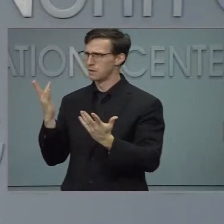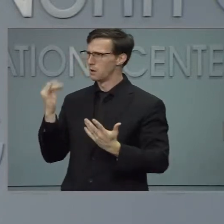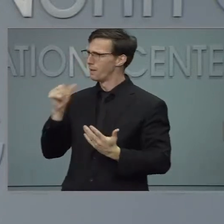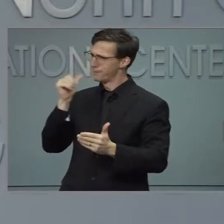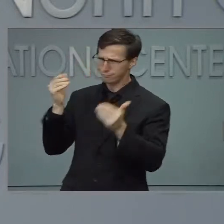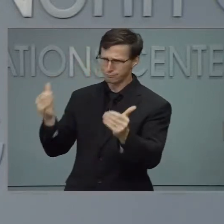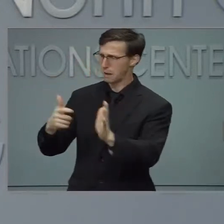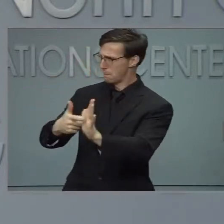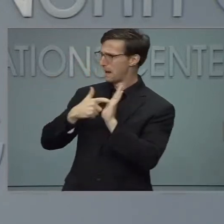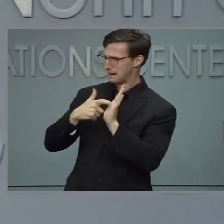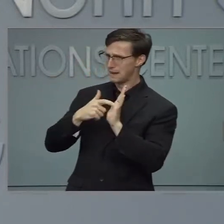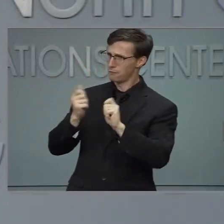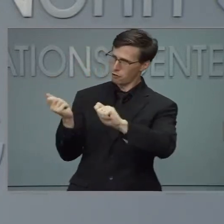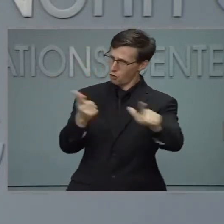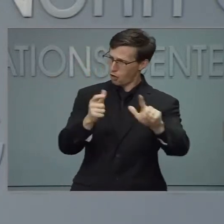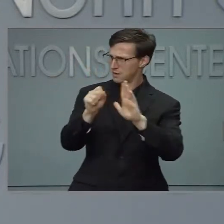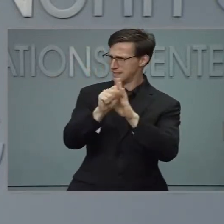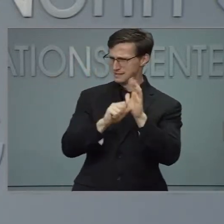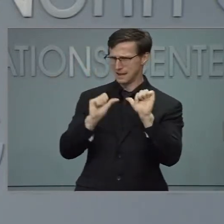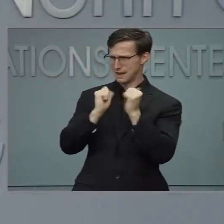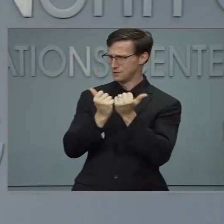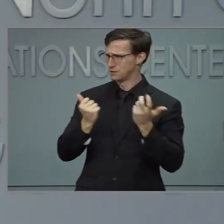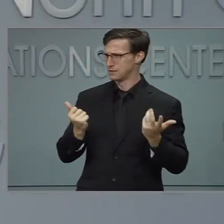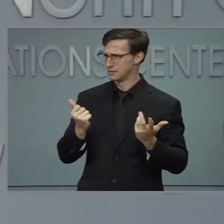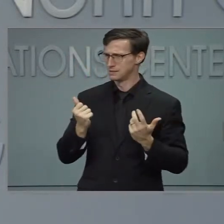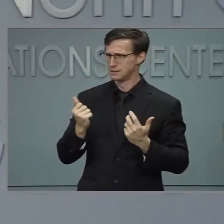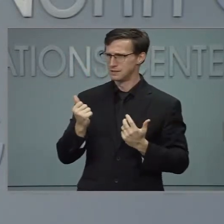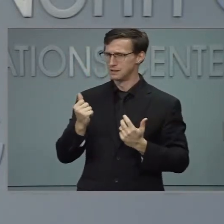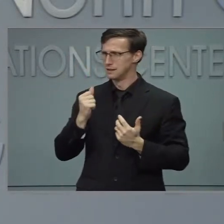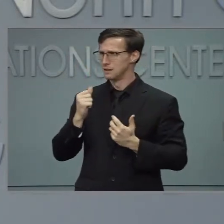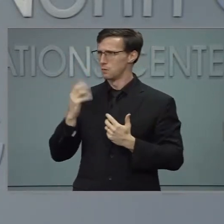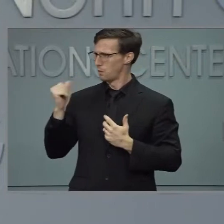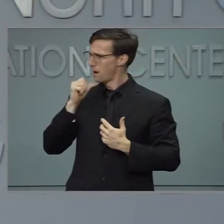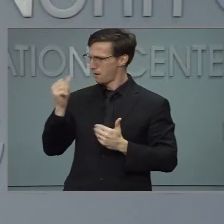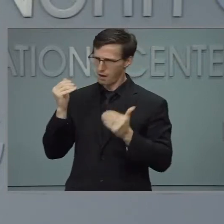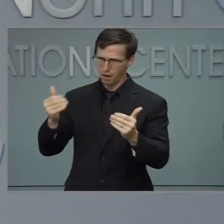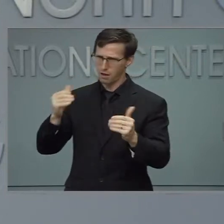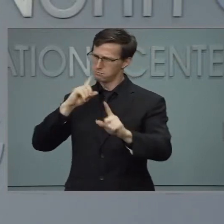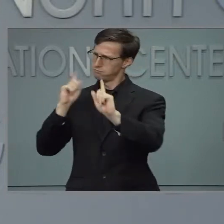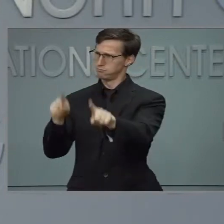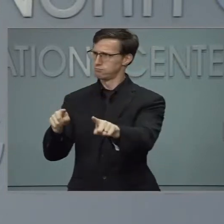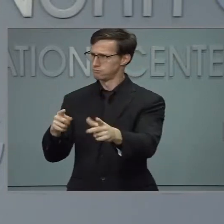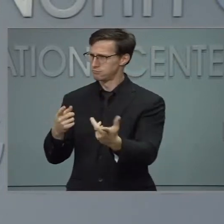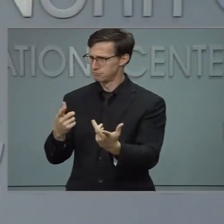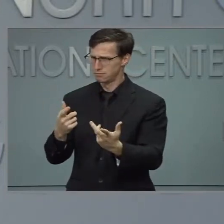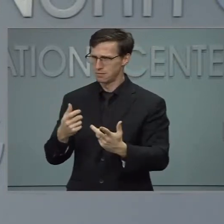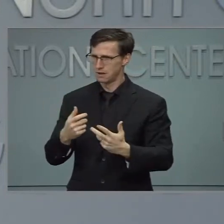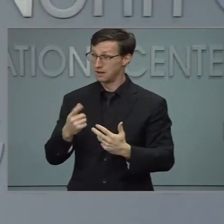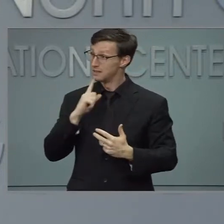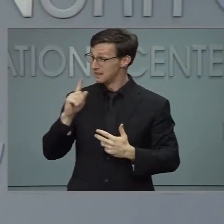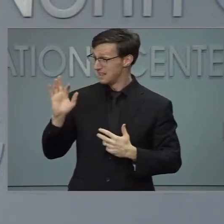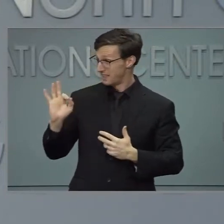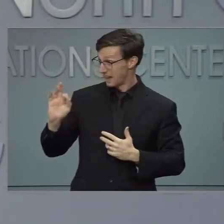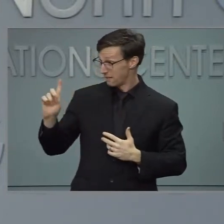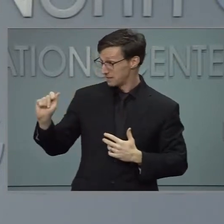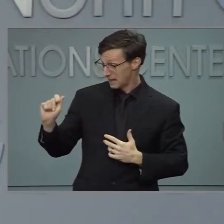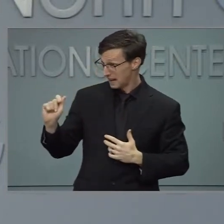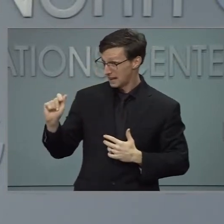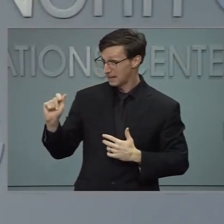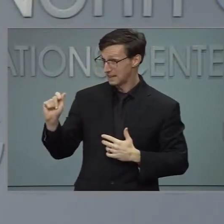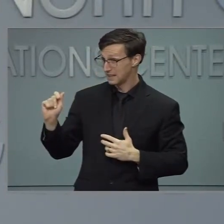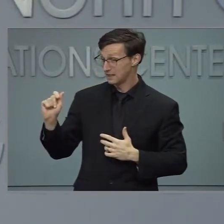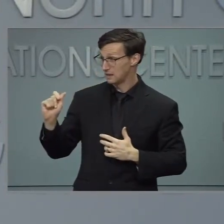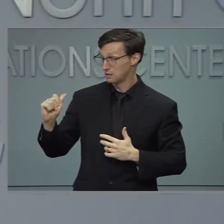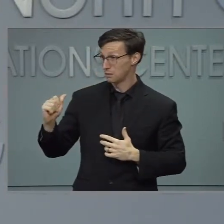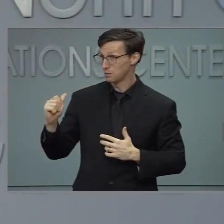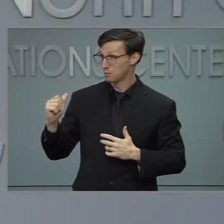those, the state-run facilities that are already mandated? And is the FDA not giving final approval